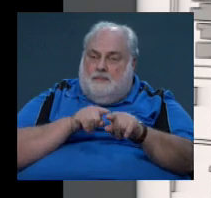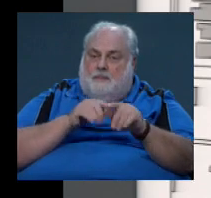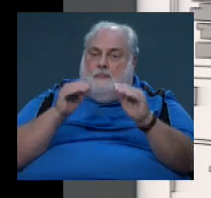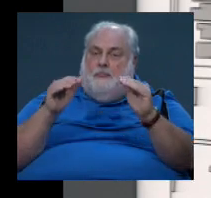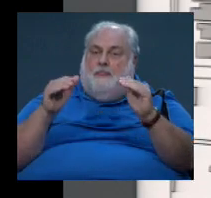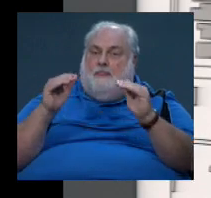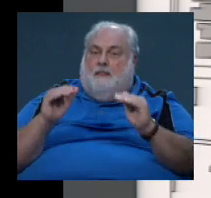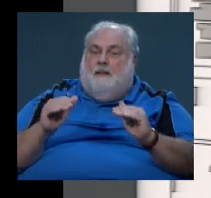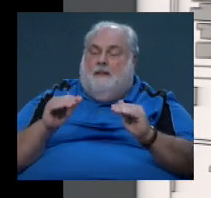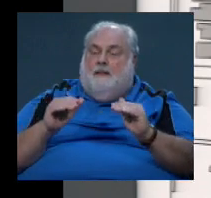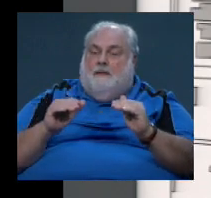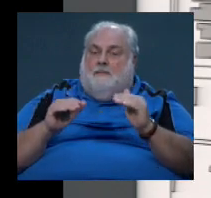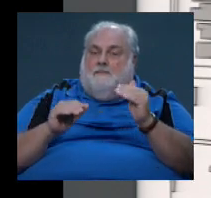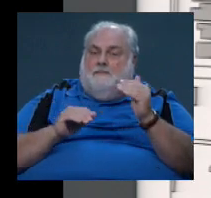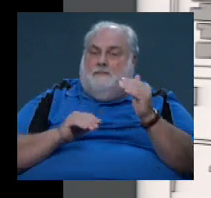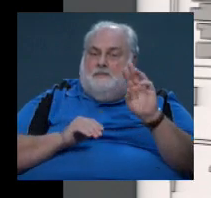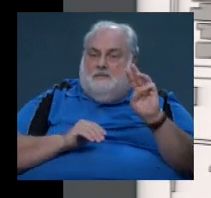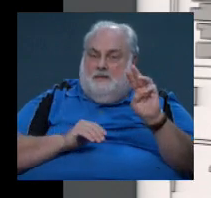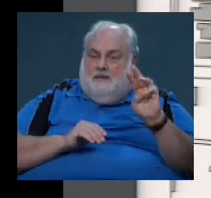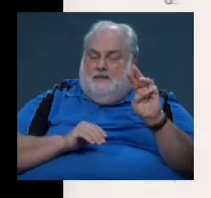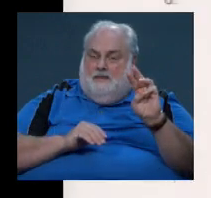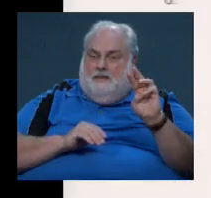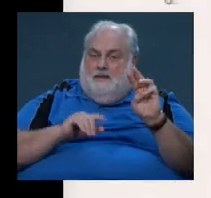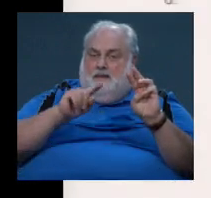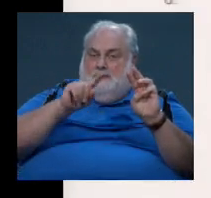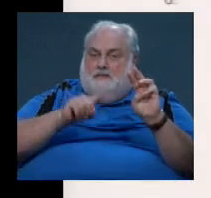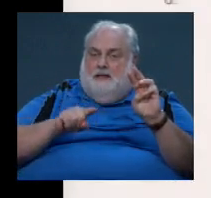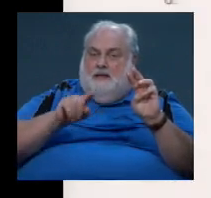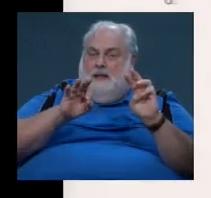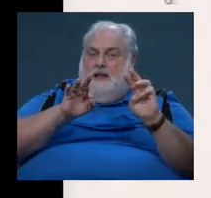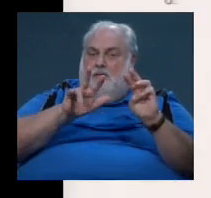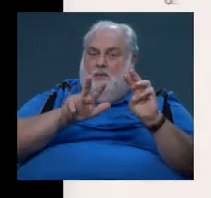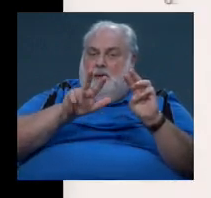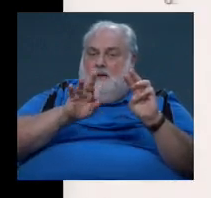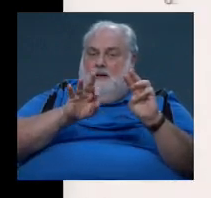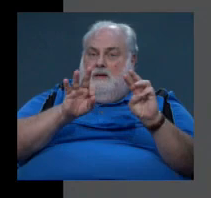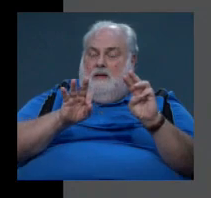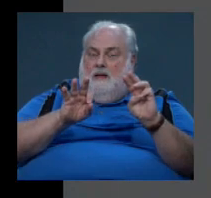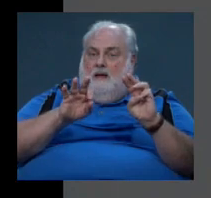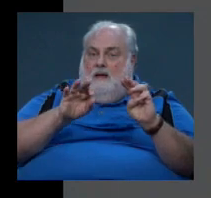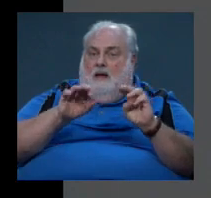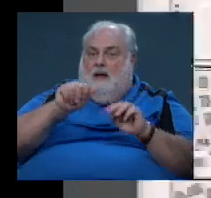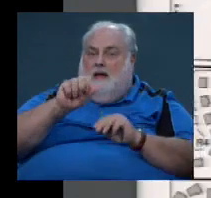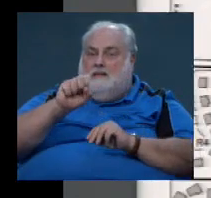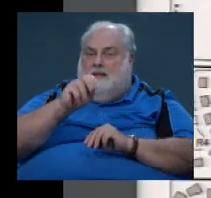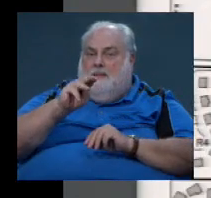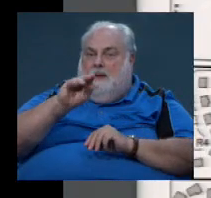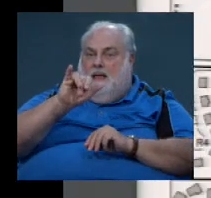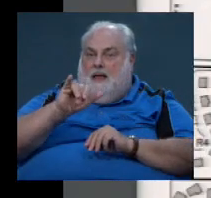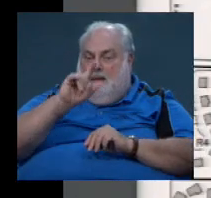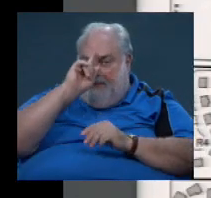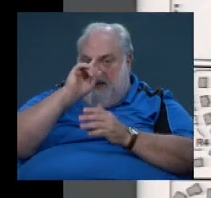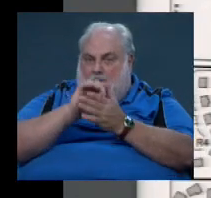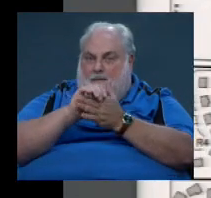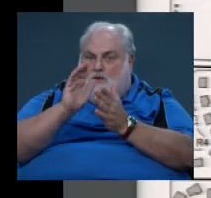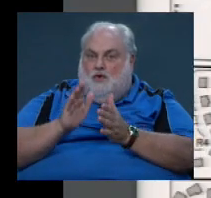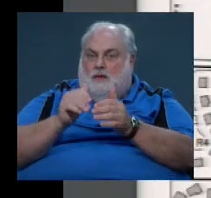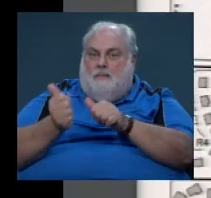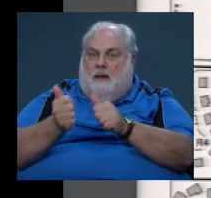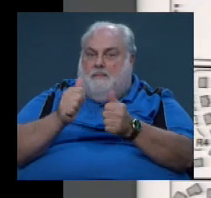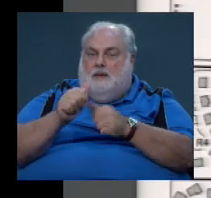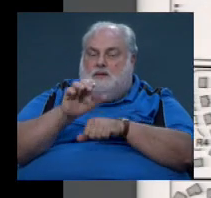staff report. Item number 6, Z9399, Assembly of Believers Baptist Church, conditional use